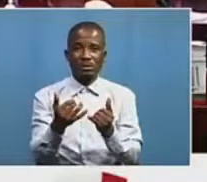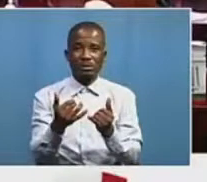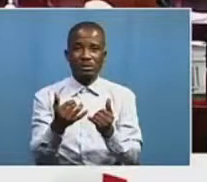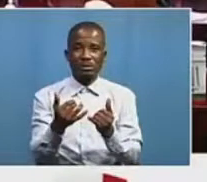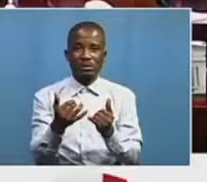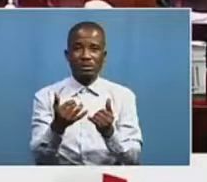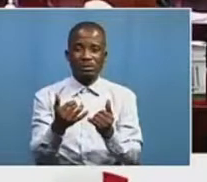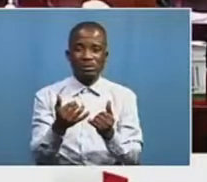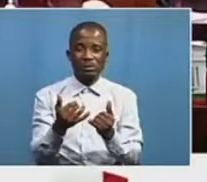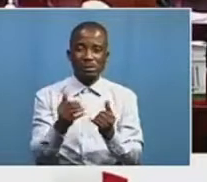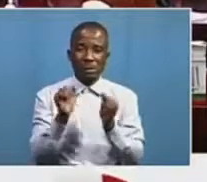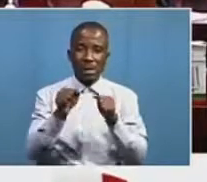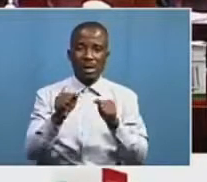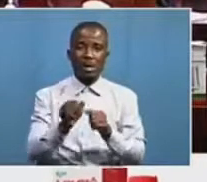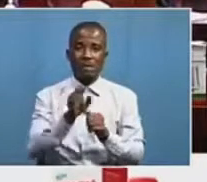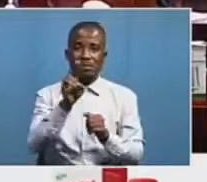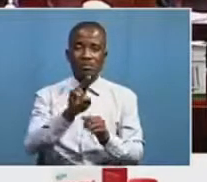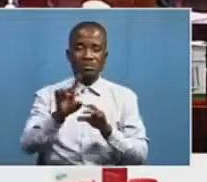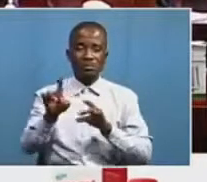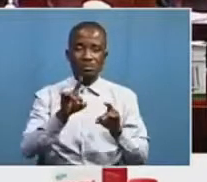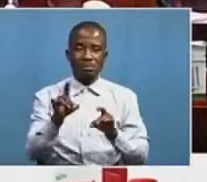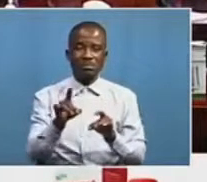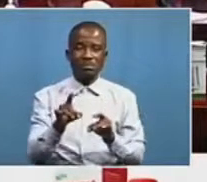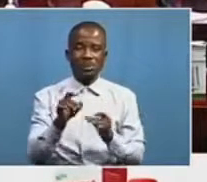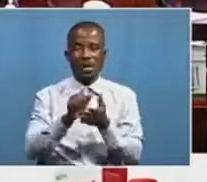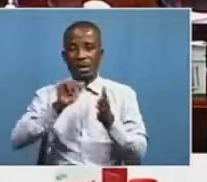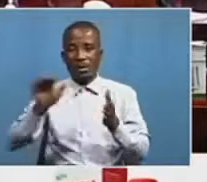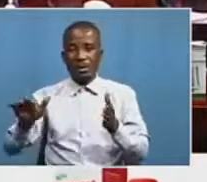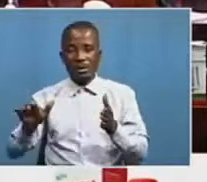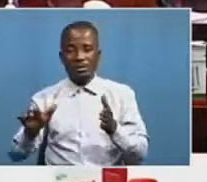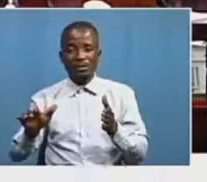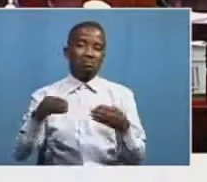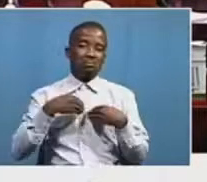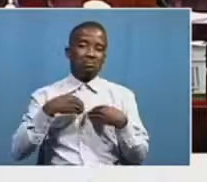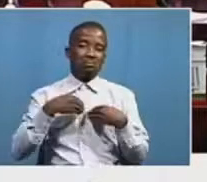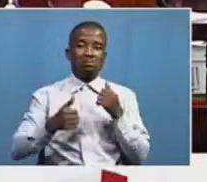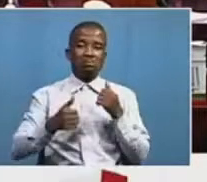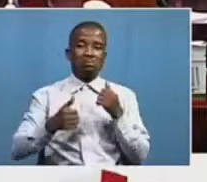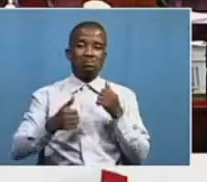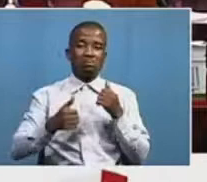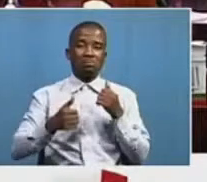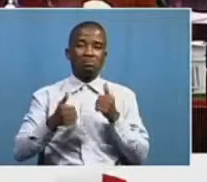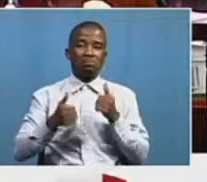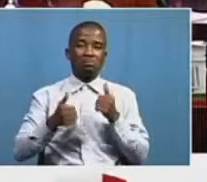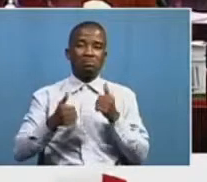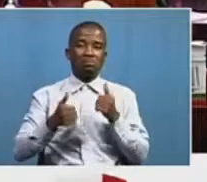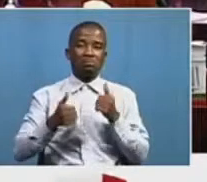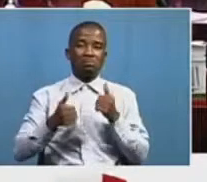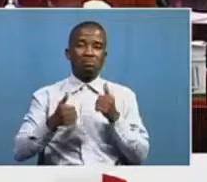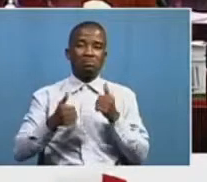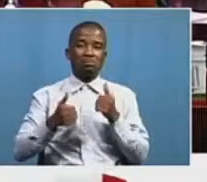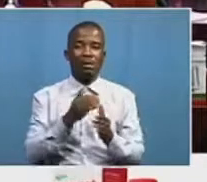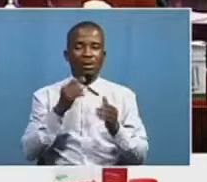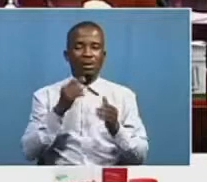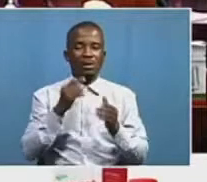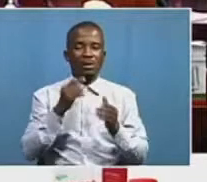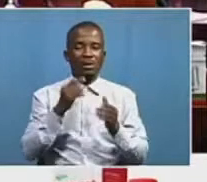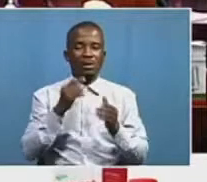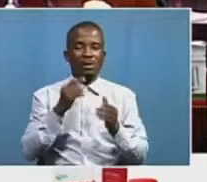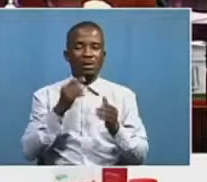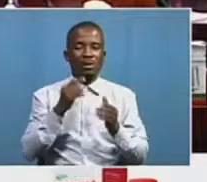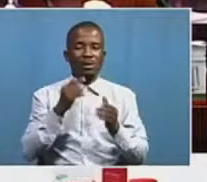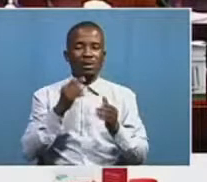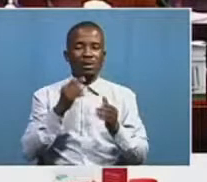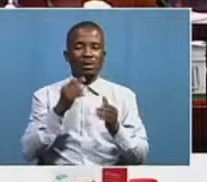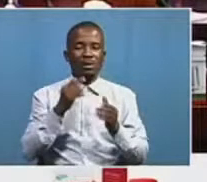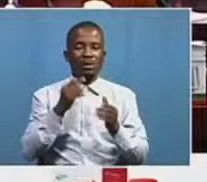only be dislodged or displaced by sufficient evidence in law. It is our considered opinion that